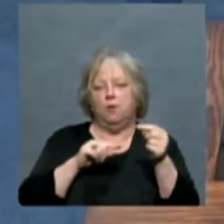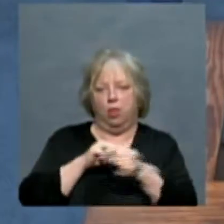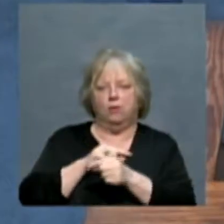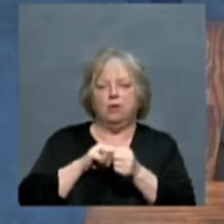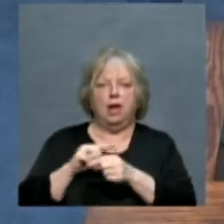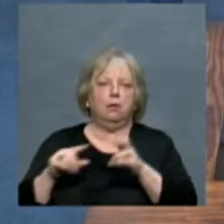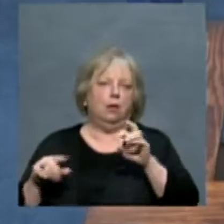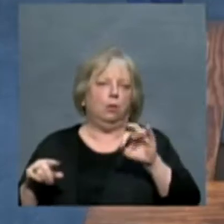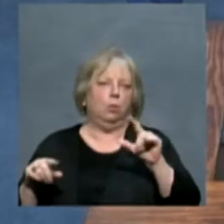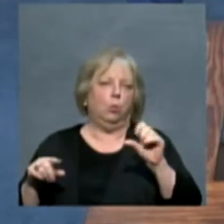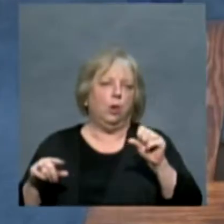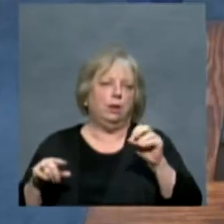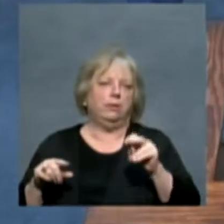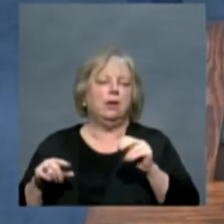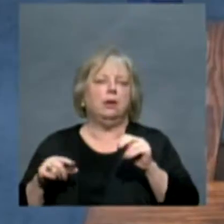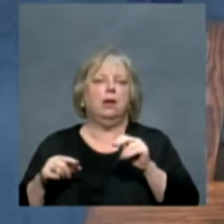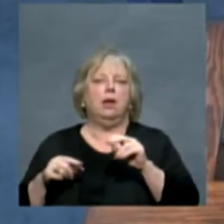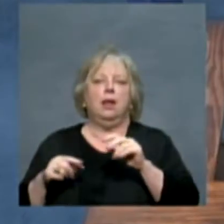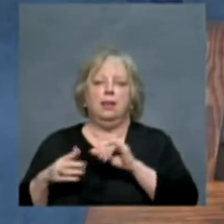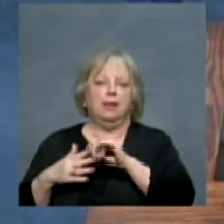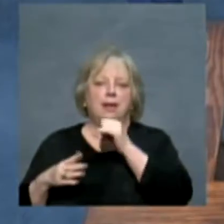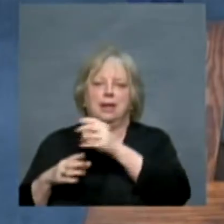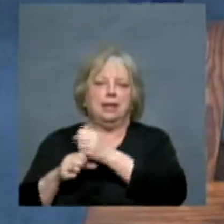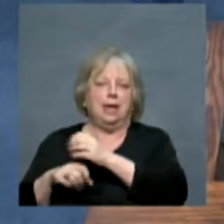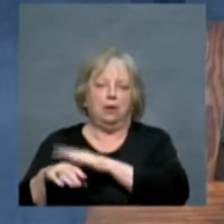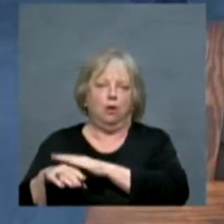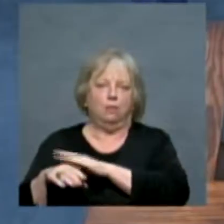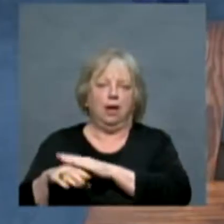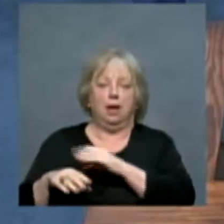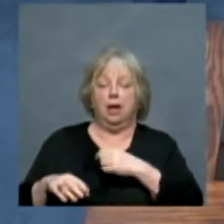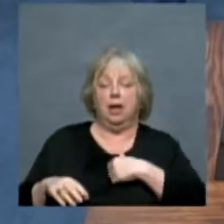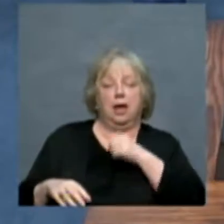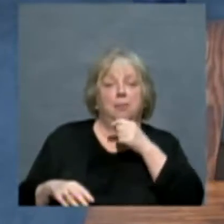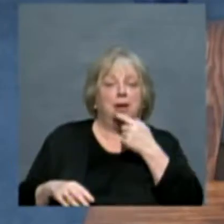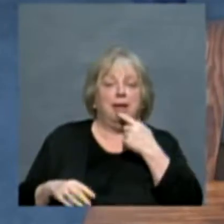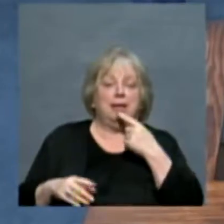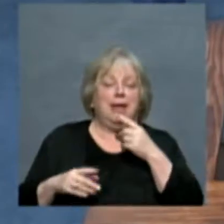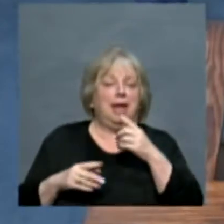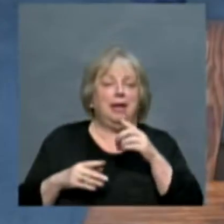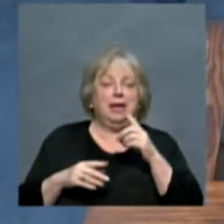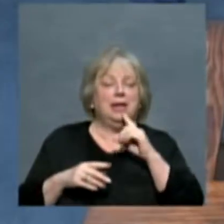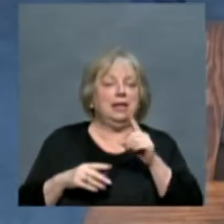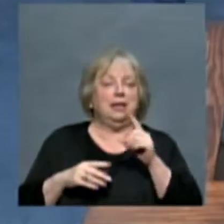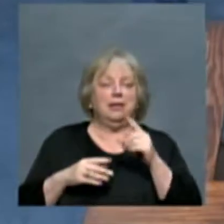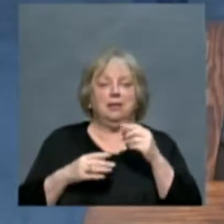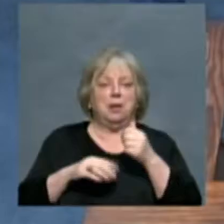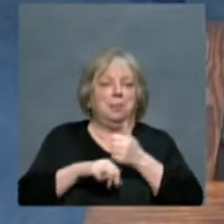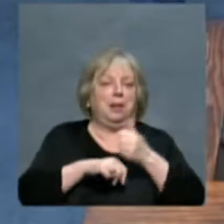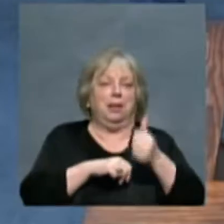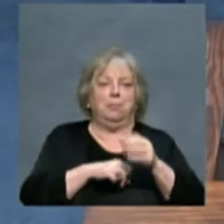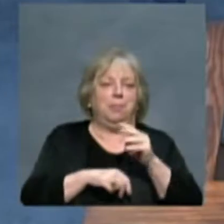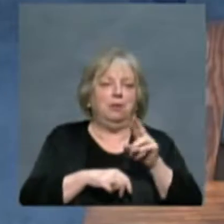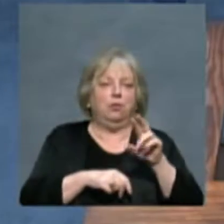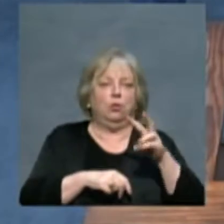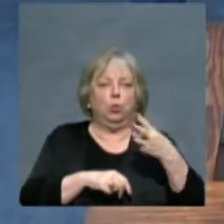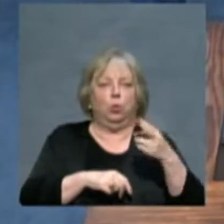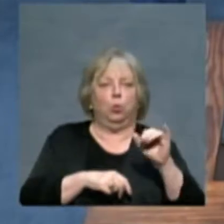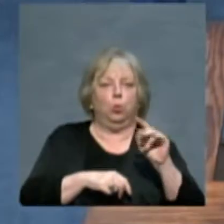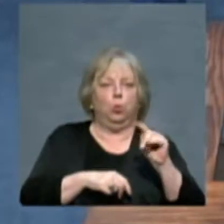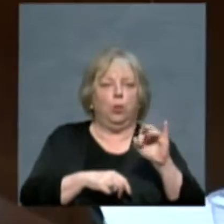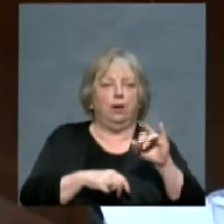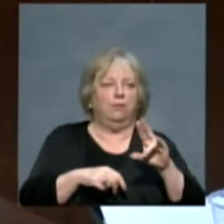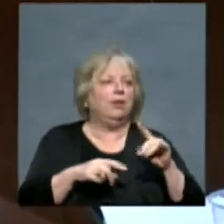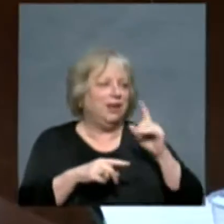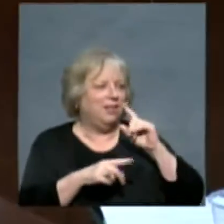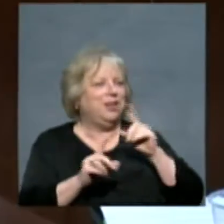on Wilson when those had come up that they didn't get theirs. And I'm not saying it's Mr. Whitfield's fault at all. I'm just saying that there's some kind of flaw, I think you something. answered